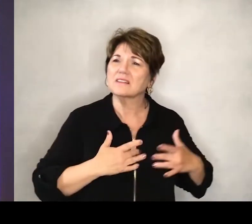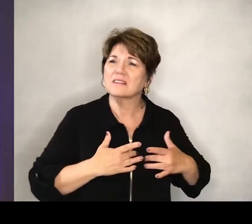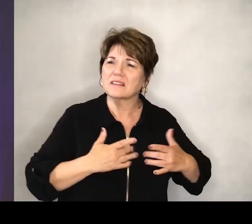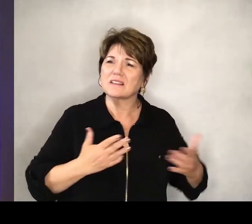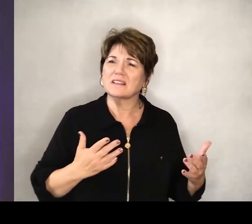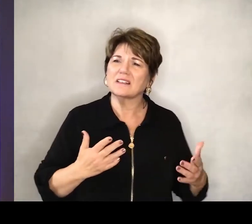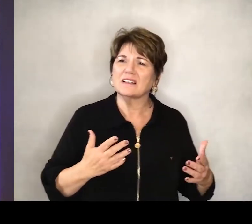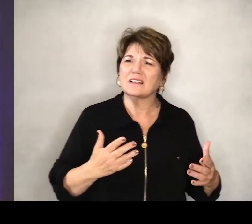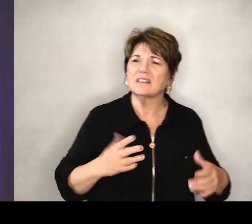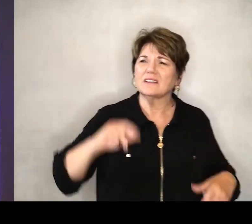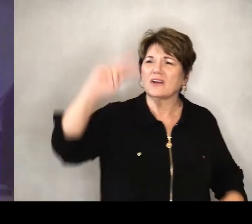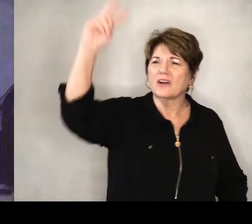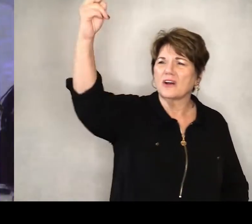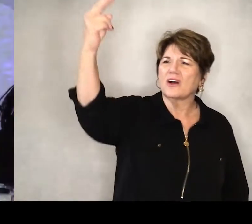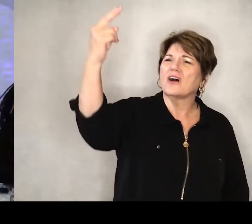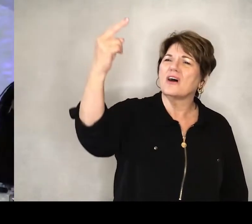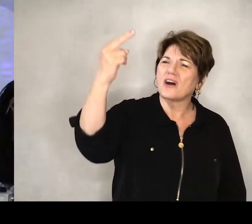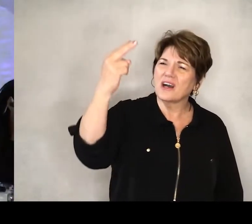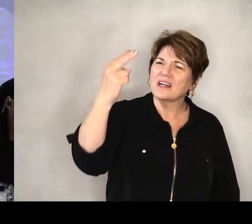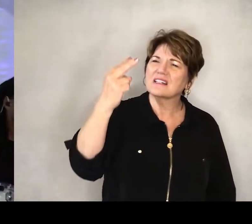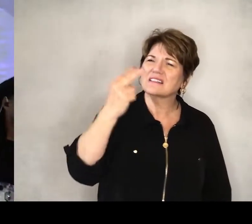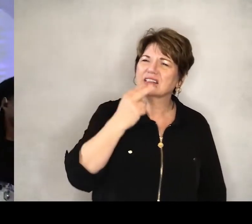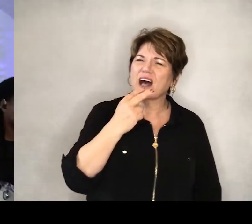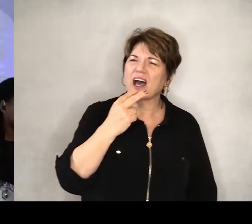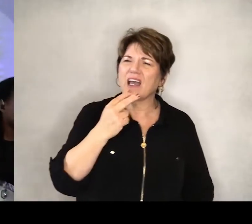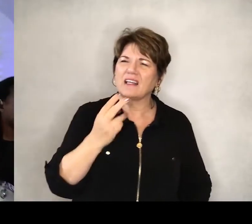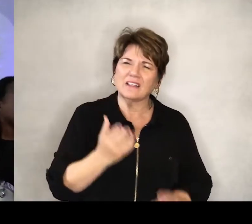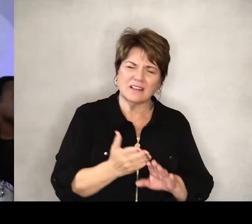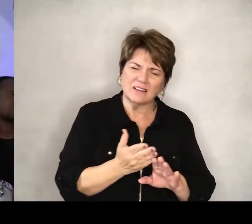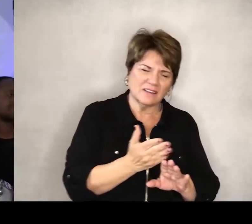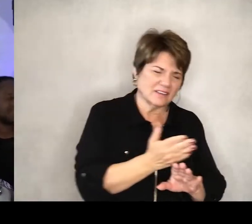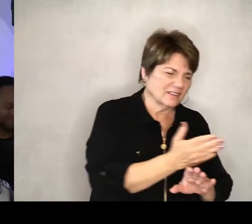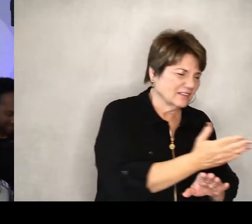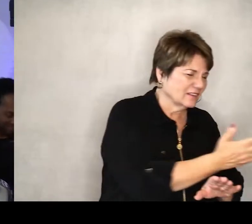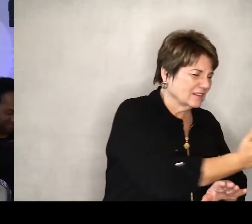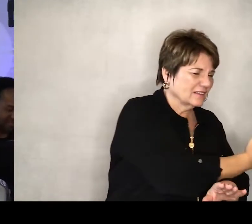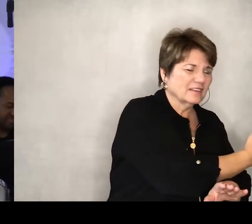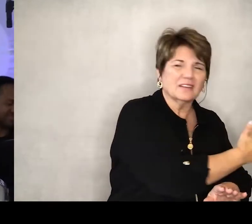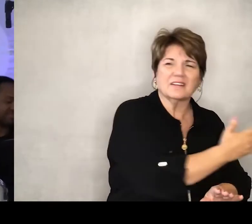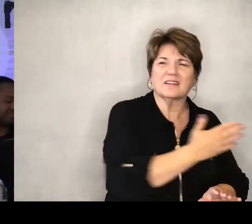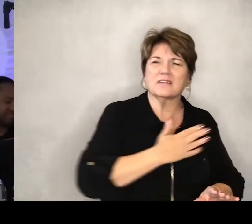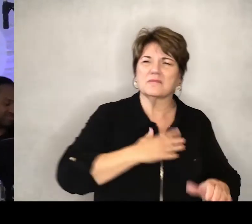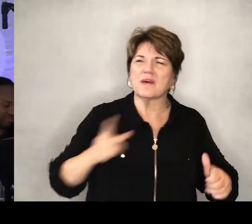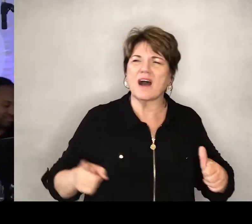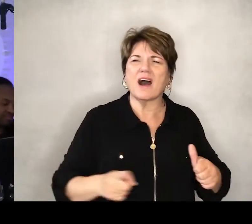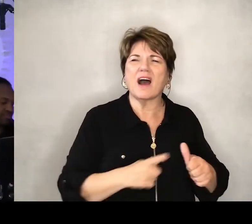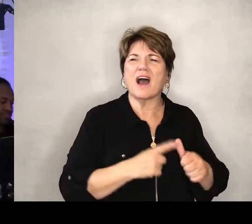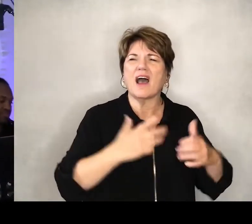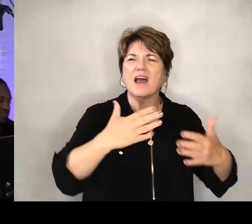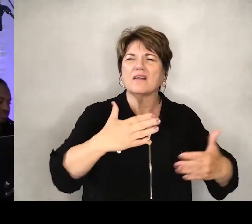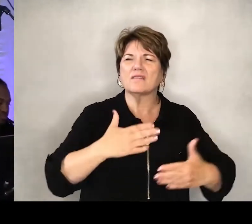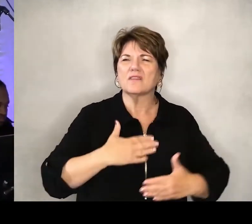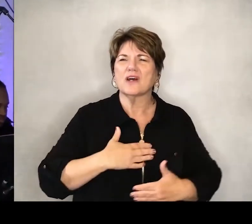Has been in your sights long before my